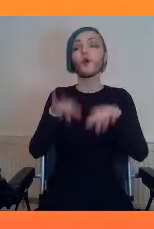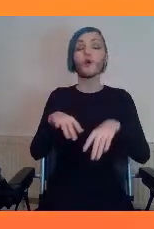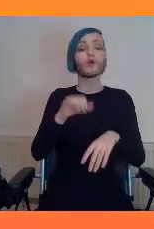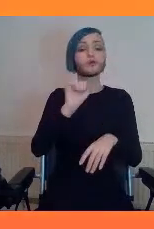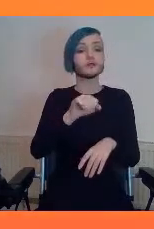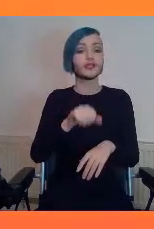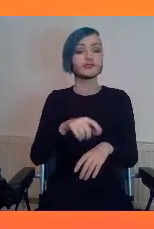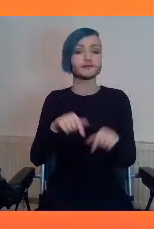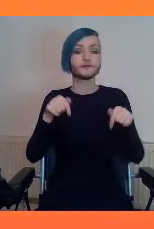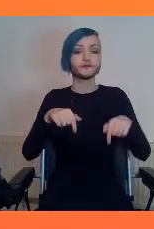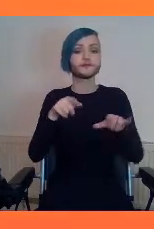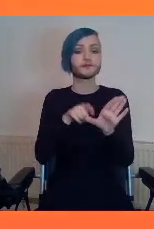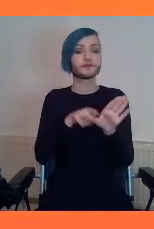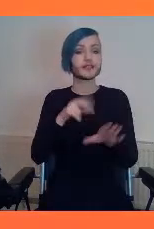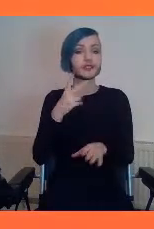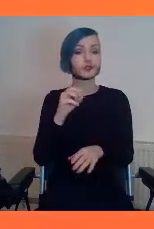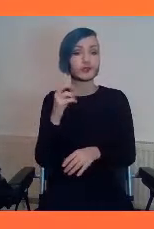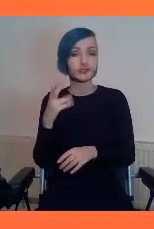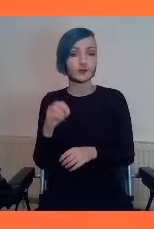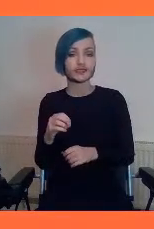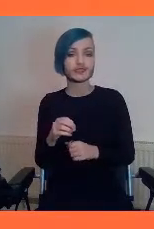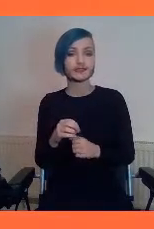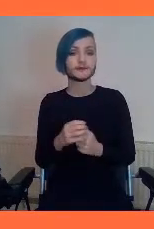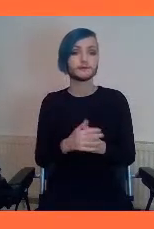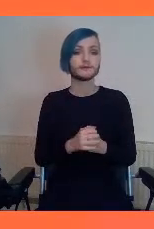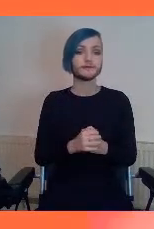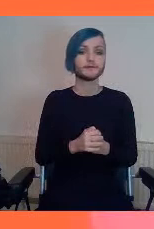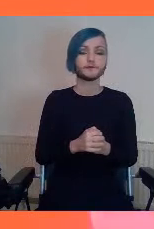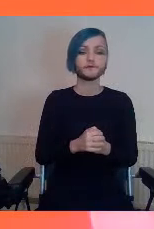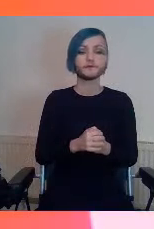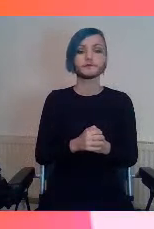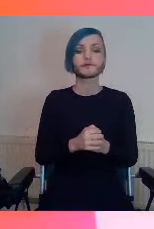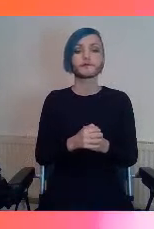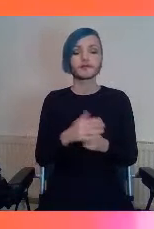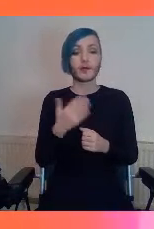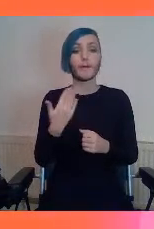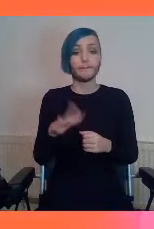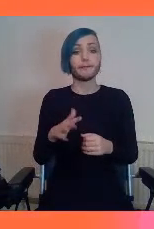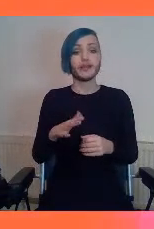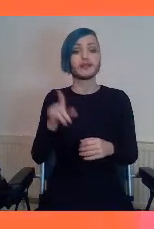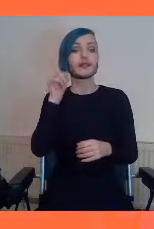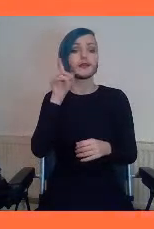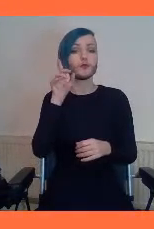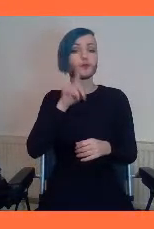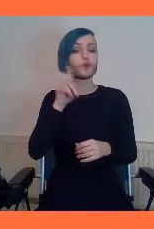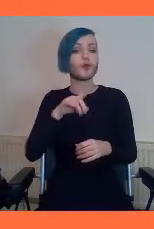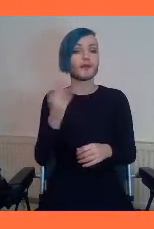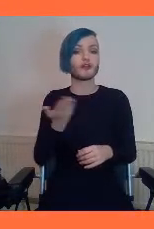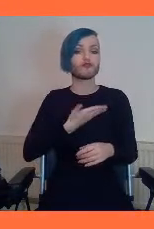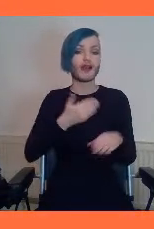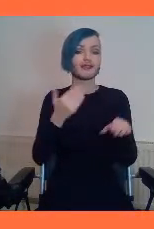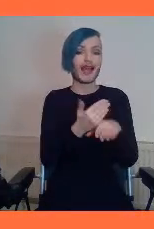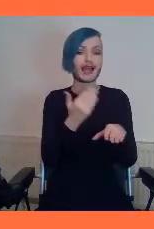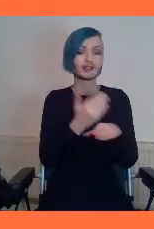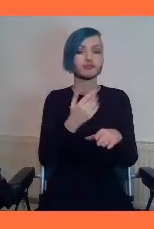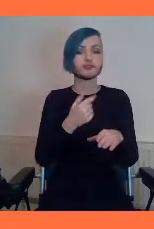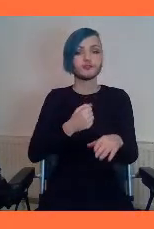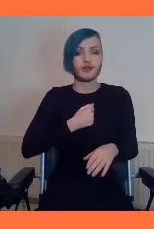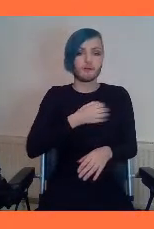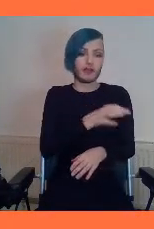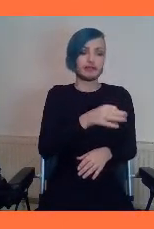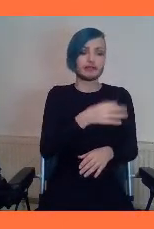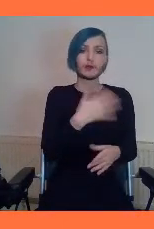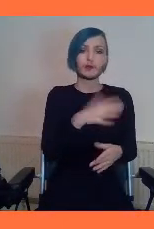2020, already we've done women's rights action in Ushrod. It was protected